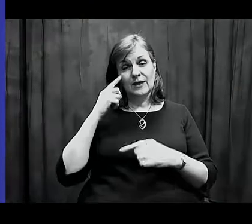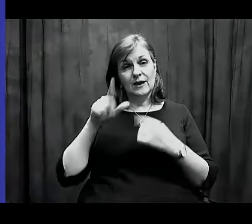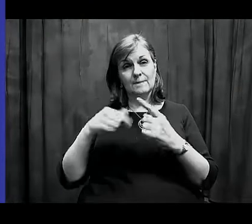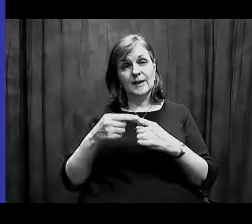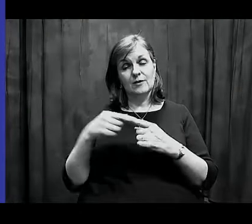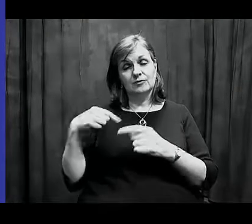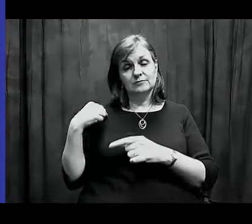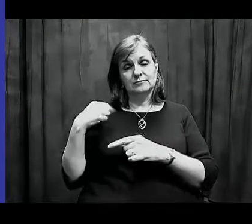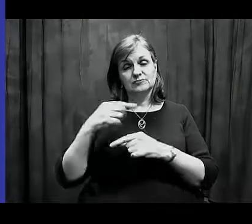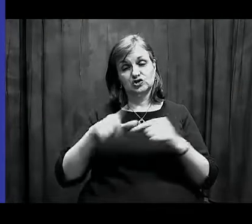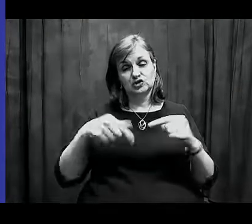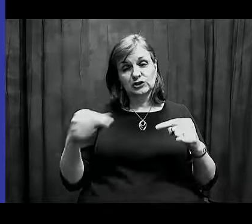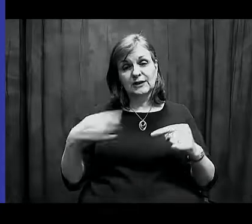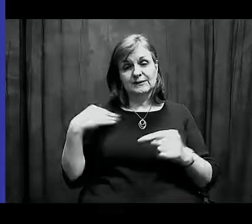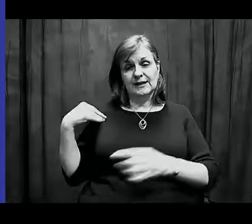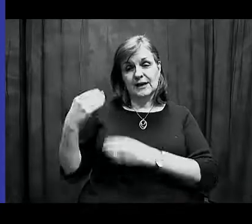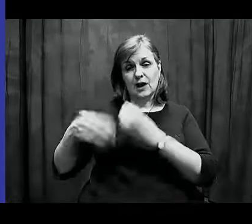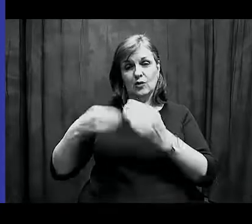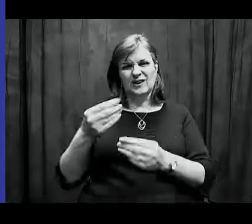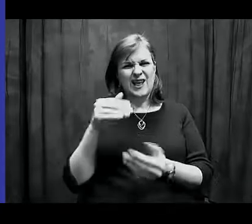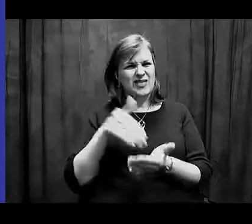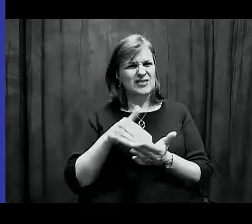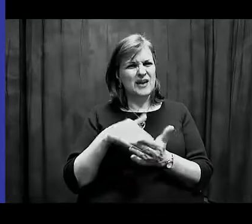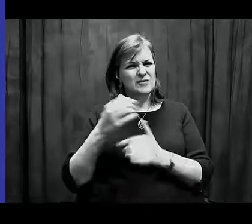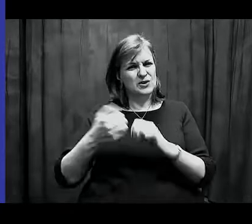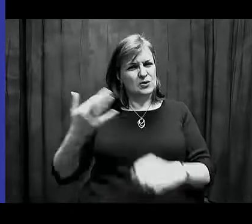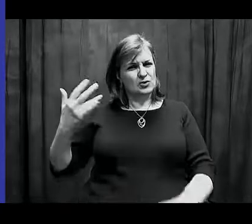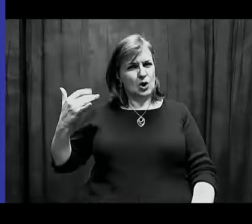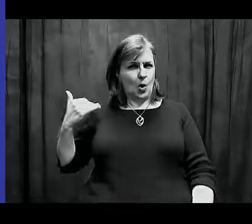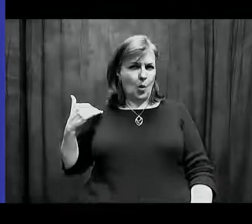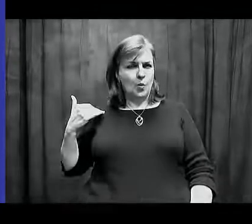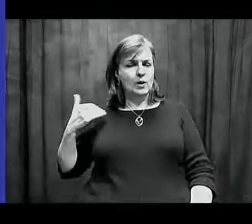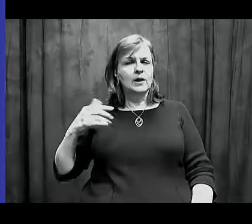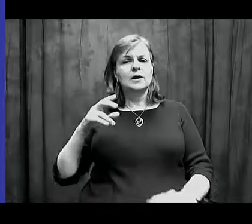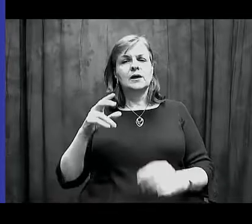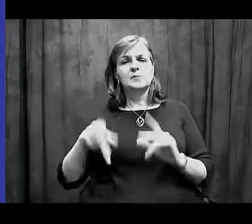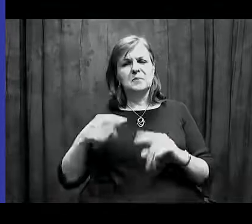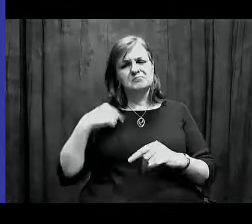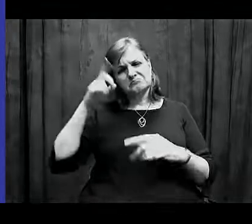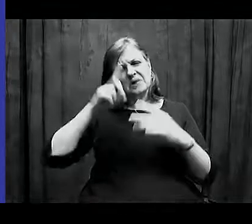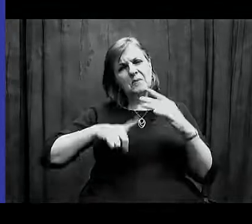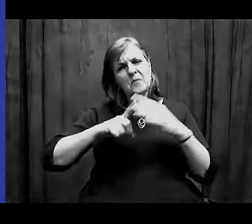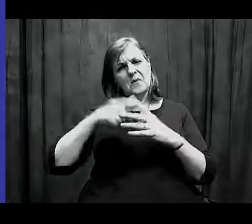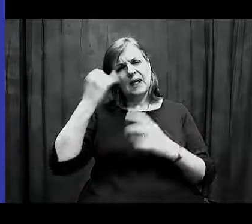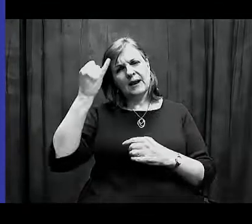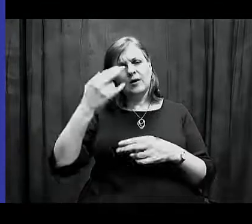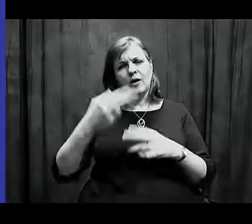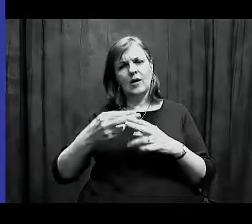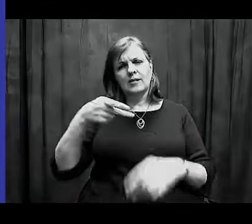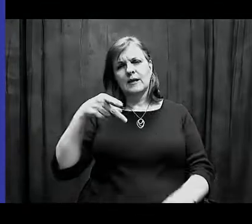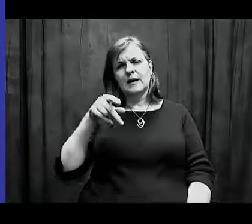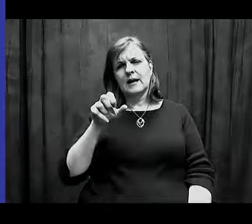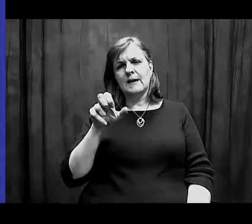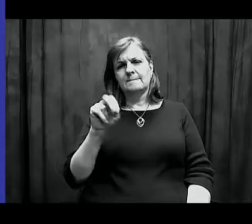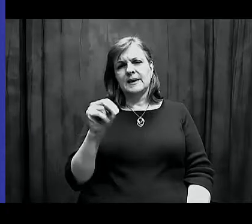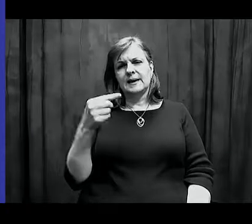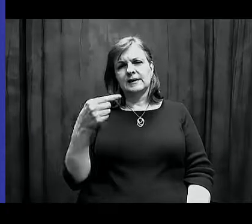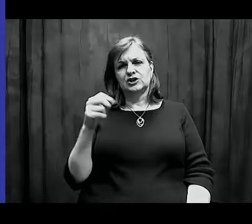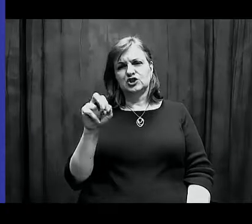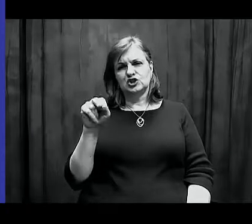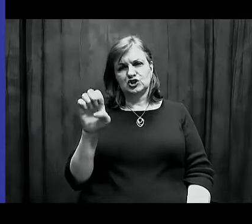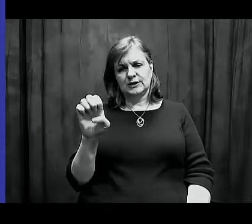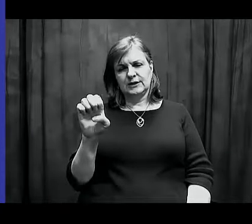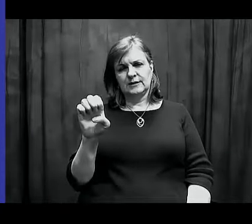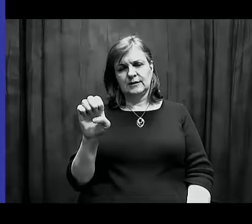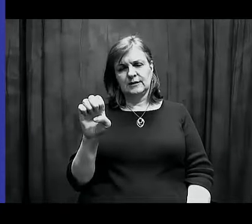out thinking about genetics and inheritance thousands of years ago, we actually started with something known as a